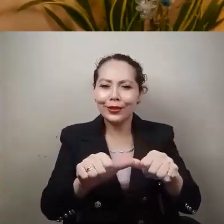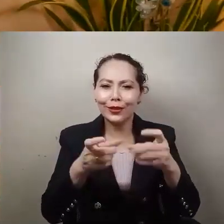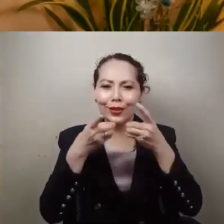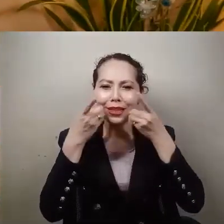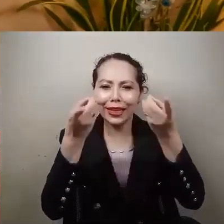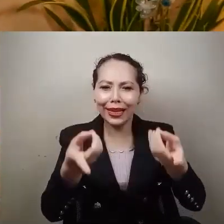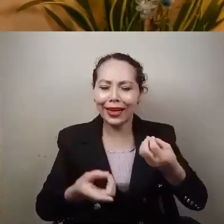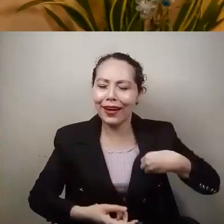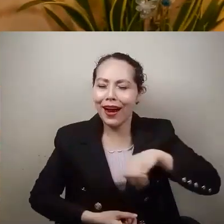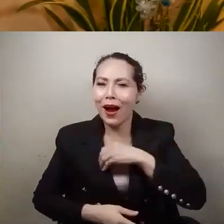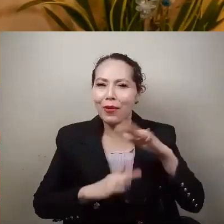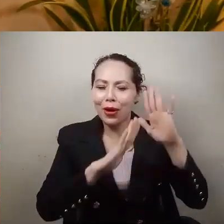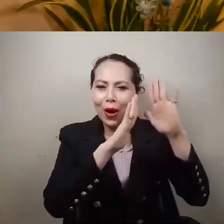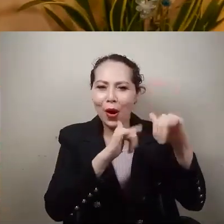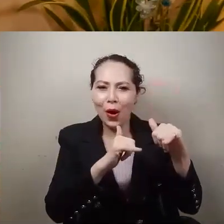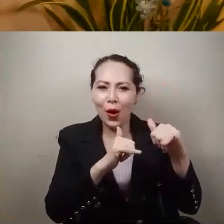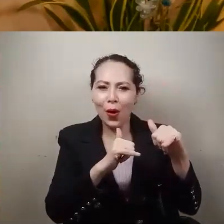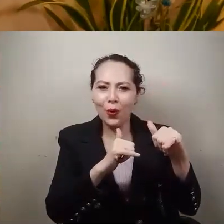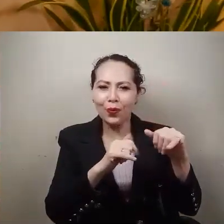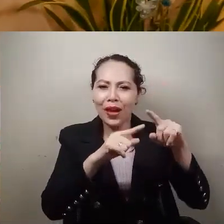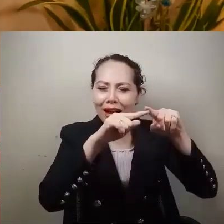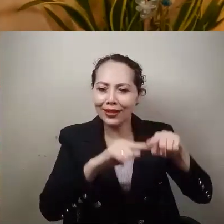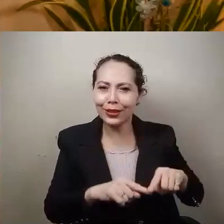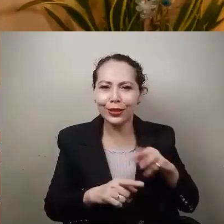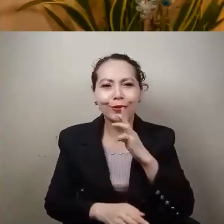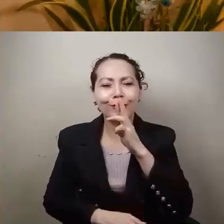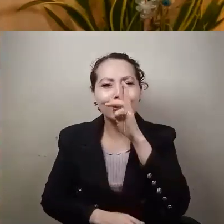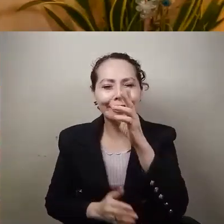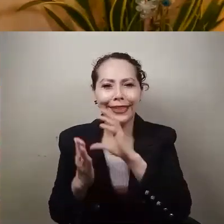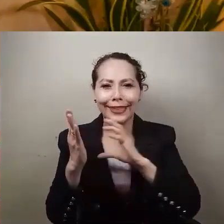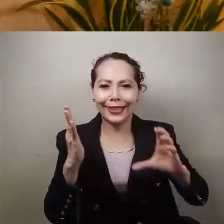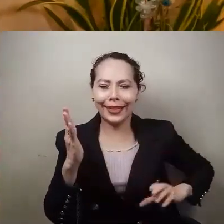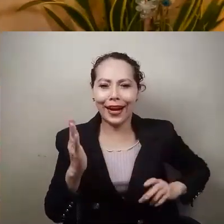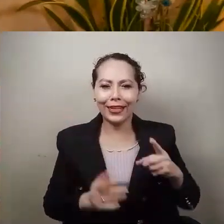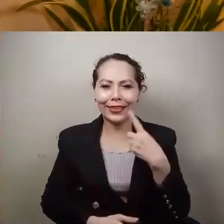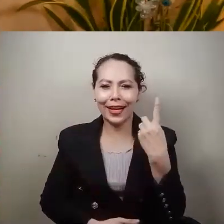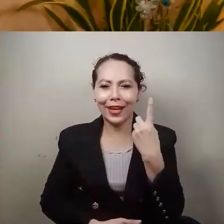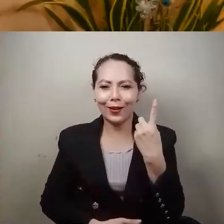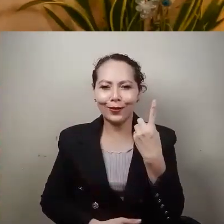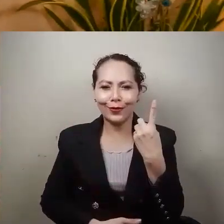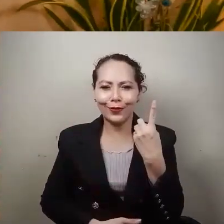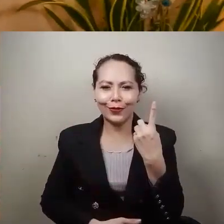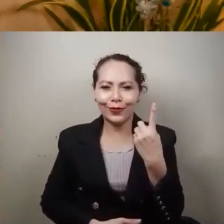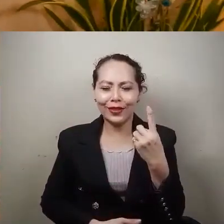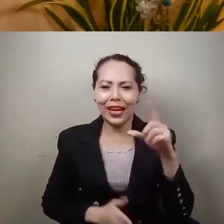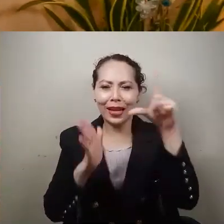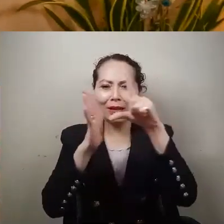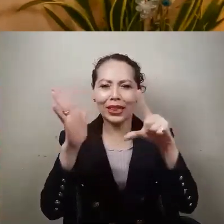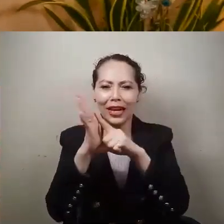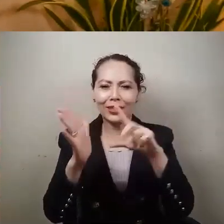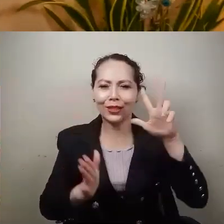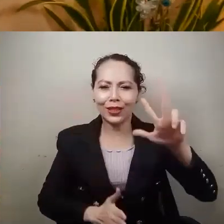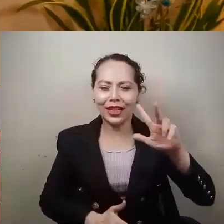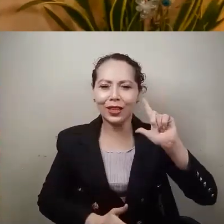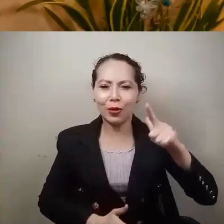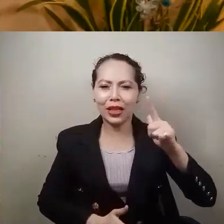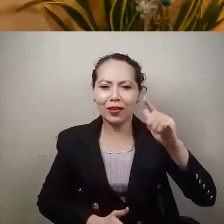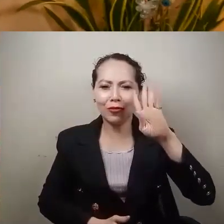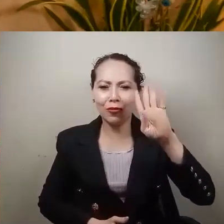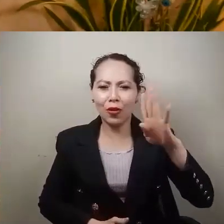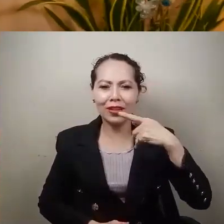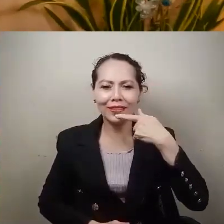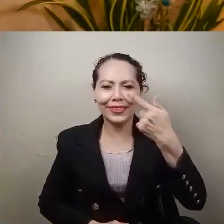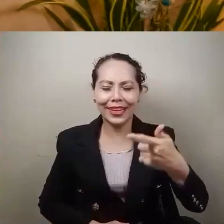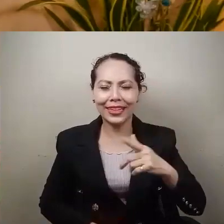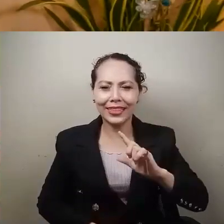to declare that our hope is anchored truly on Christ alone. Lamentations 3:24